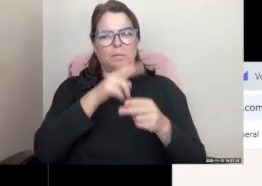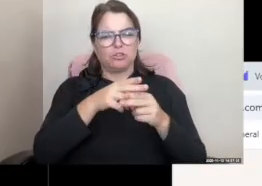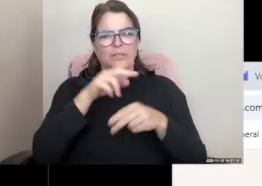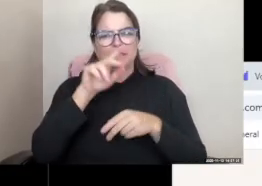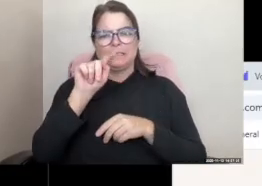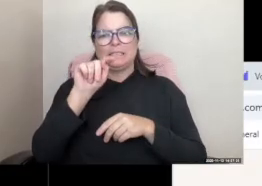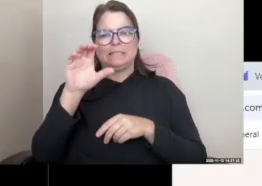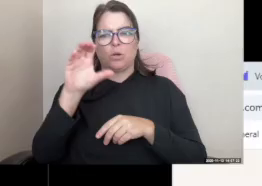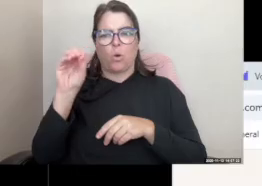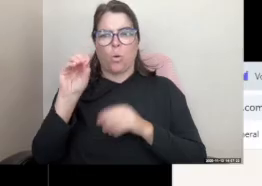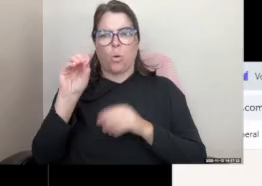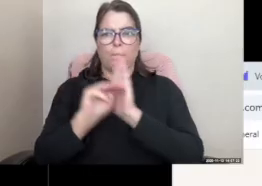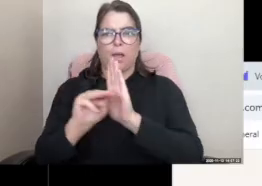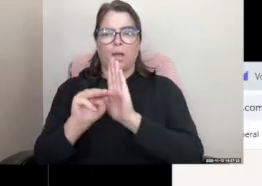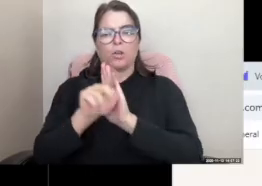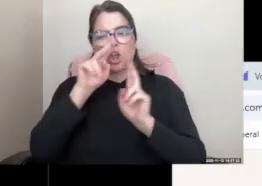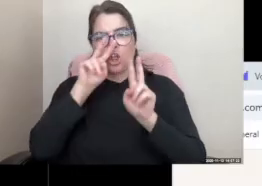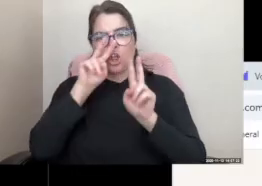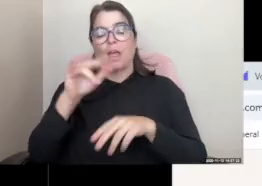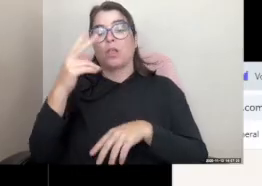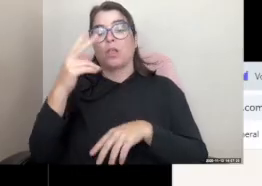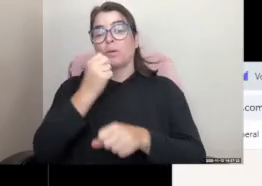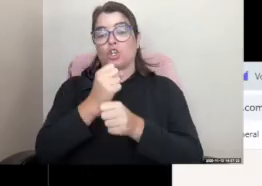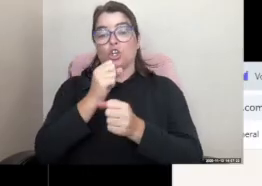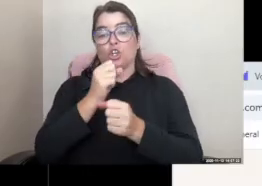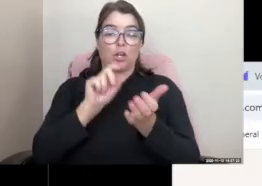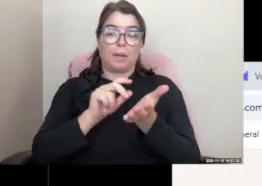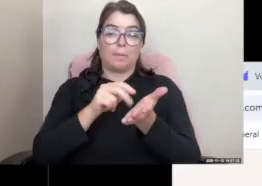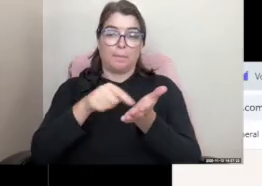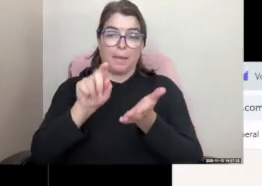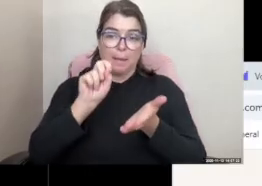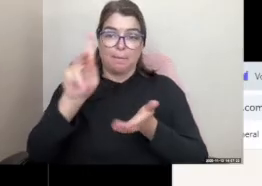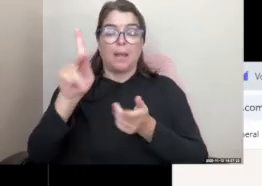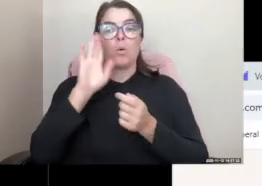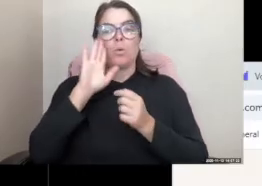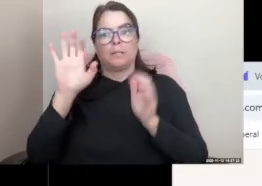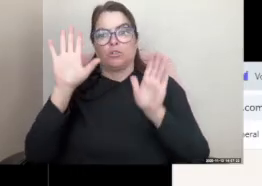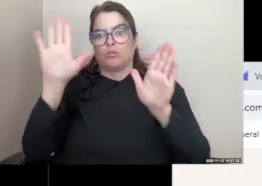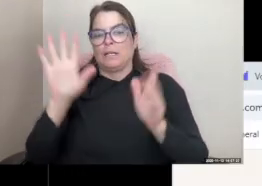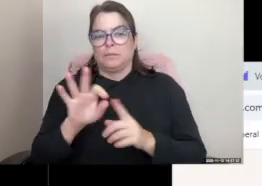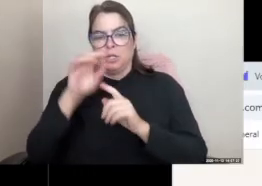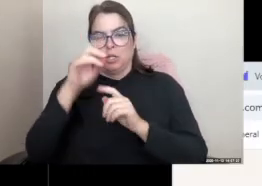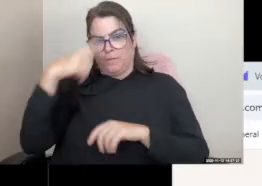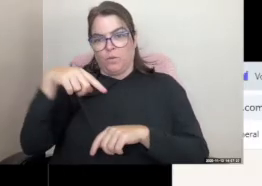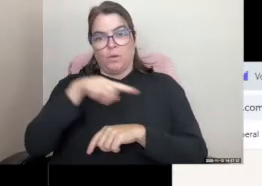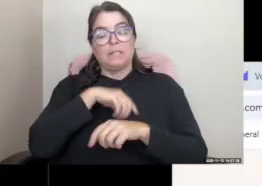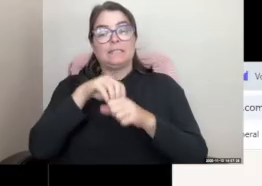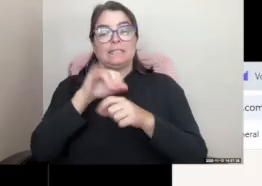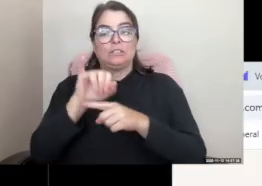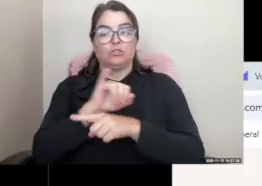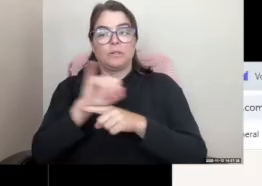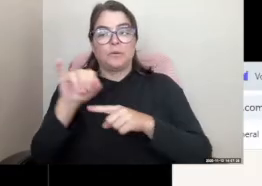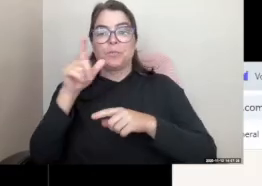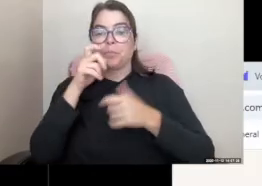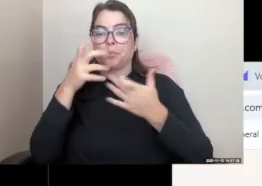am encouraged by the amount that's out there. Again, with the caveat, it's never going to be enough. But I feel that these amounts are pretty